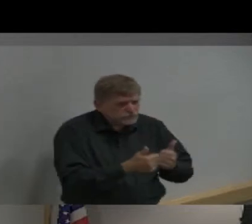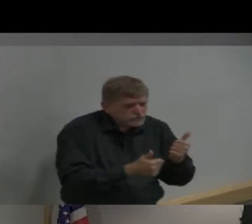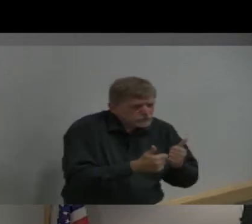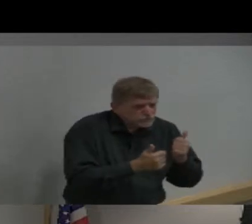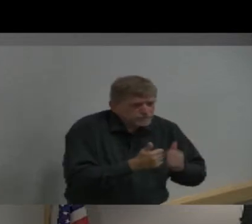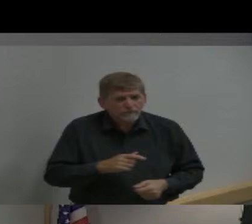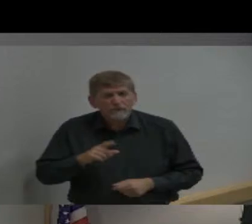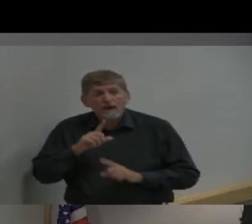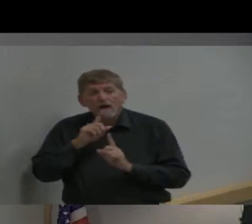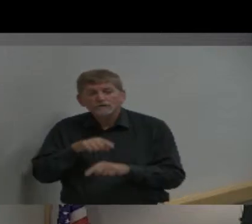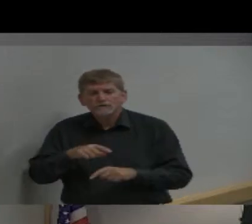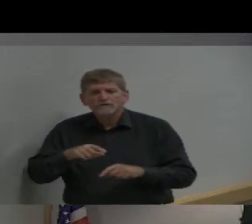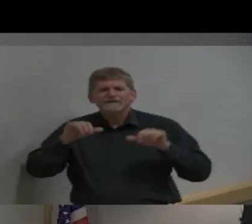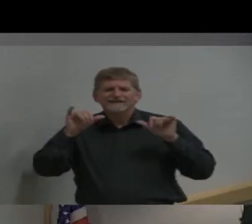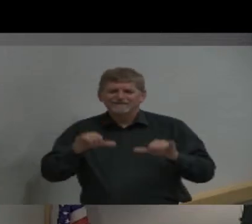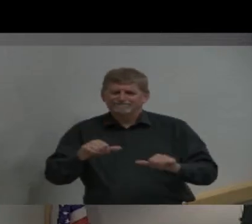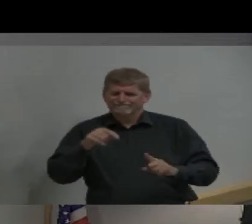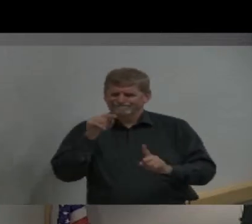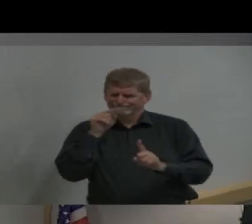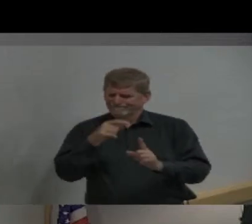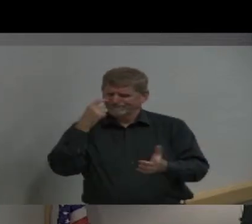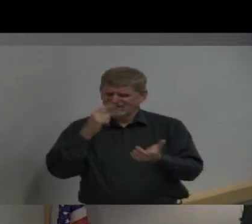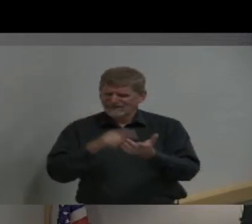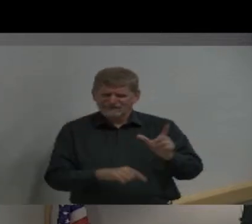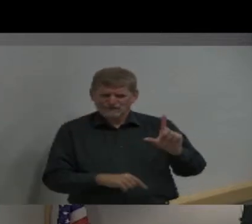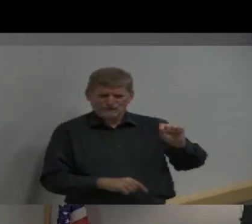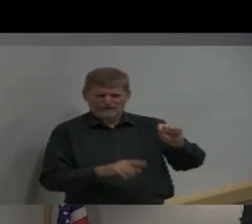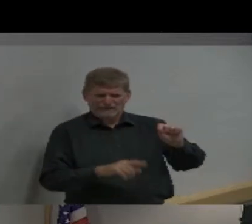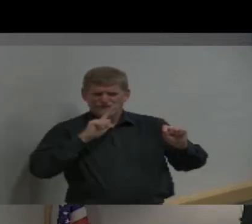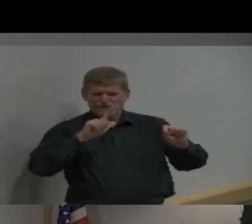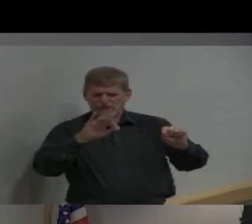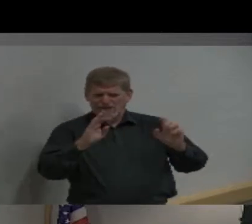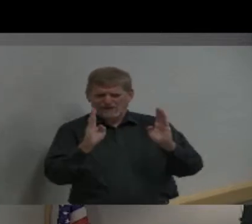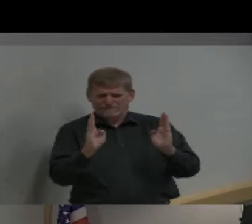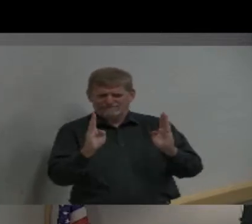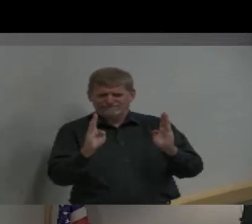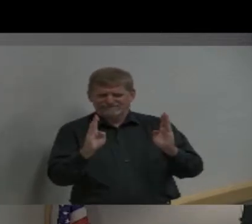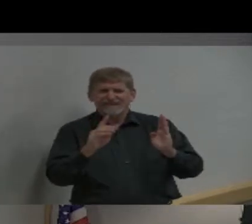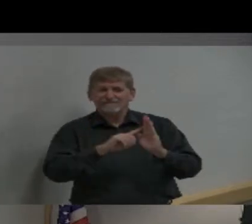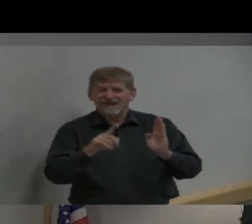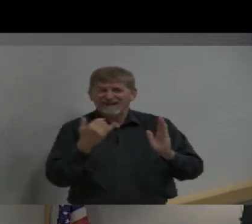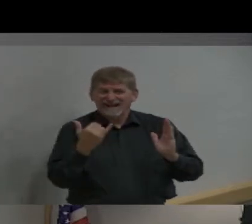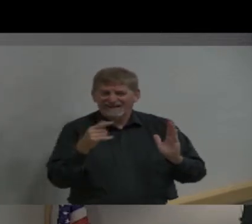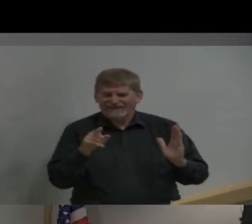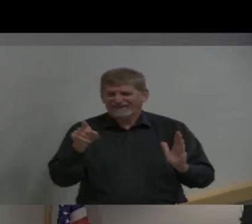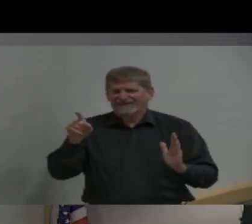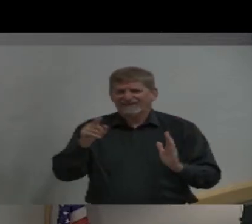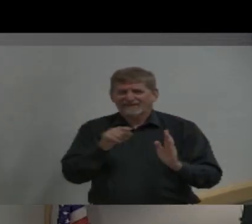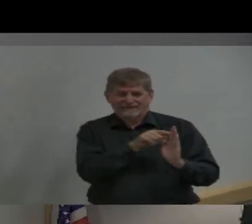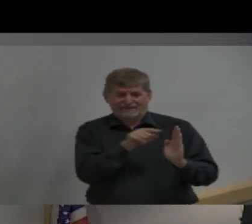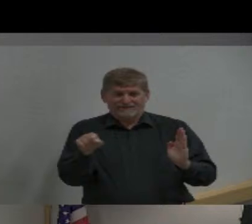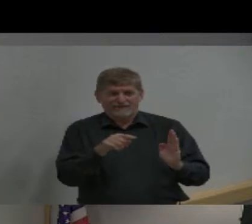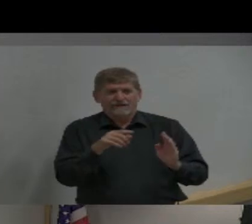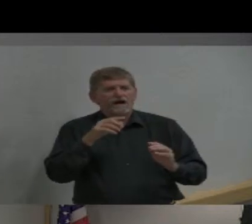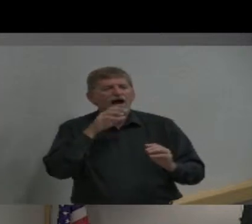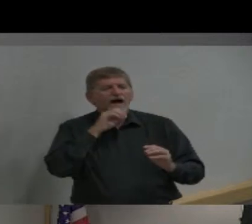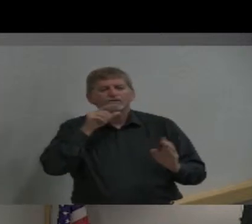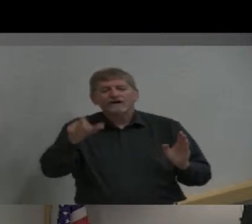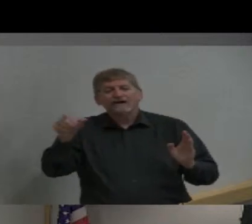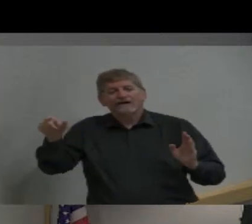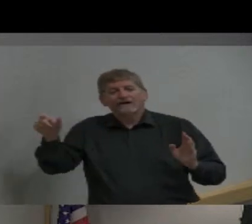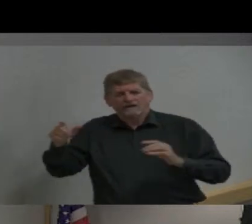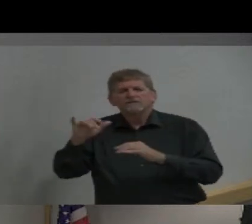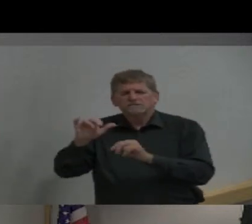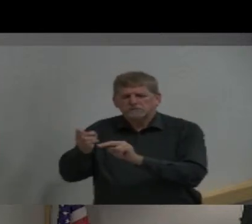29 age range, but we're seeing an increase in cases in other age groups, and we're